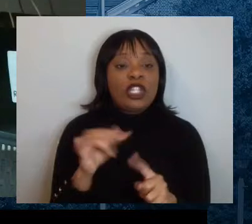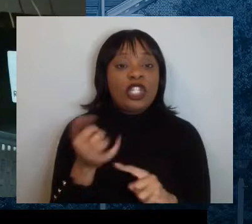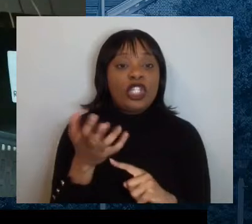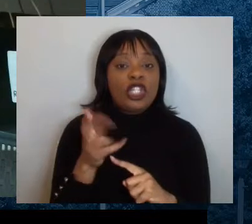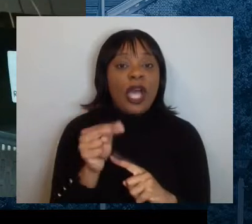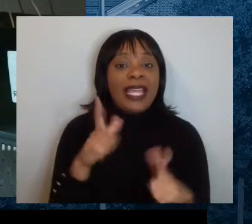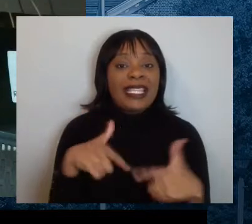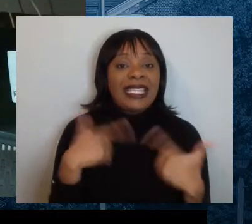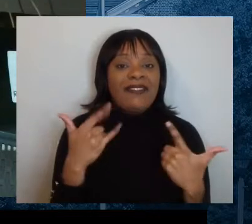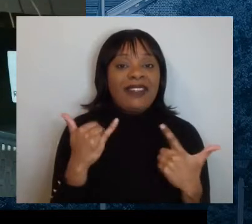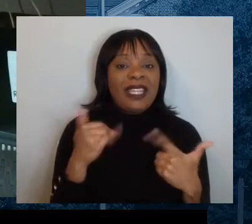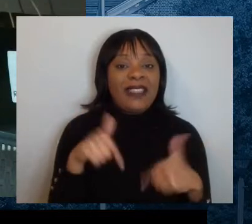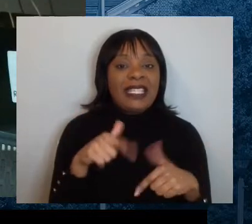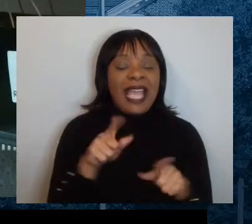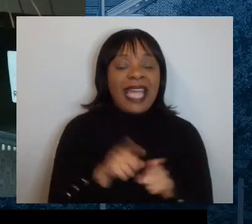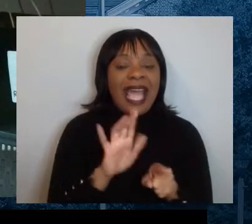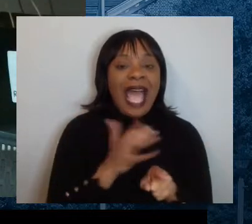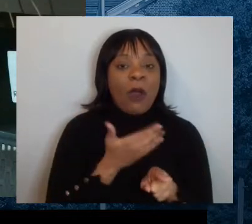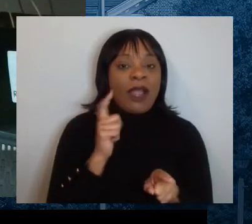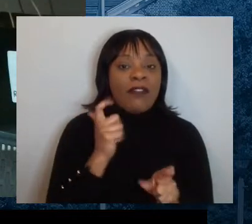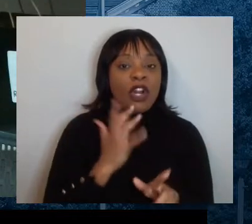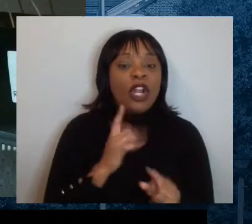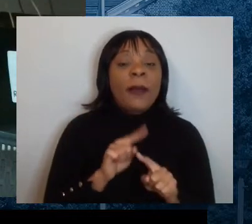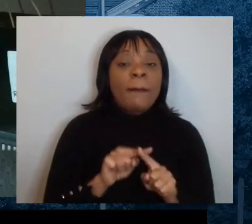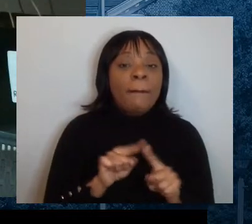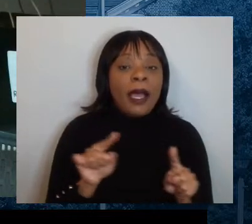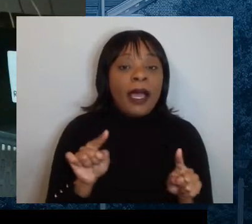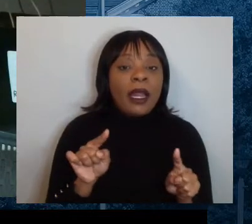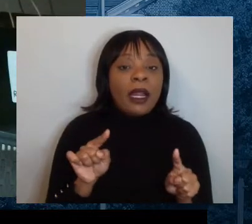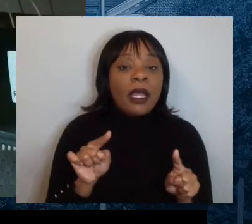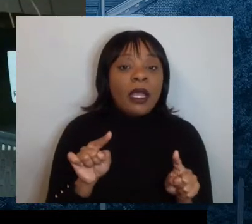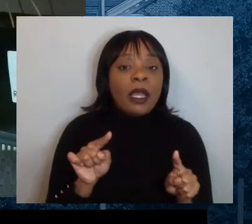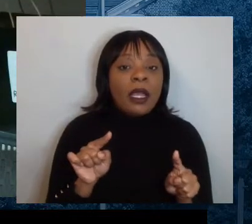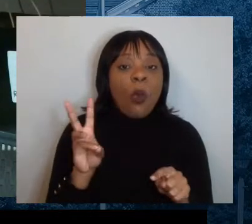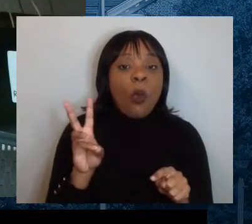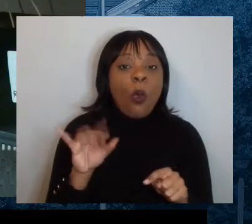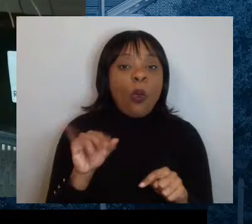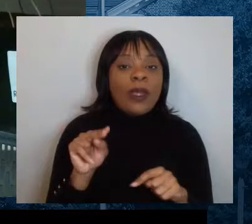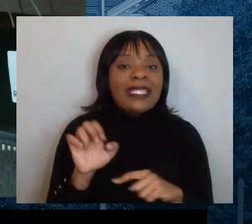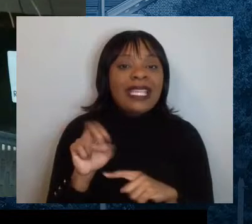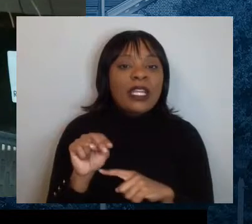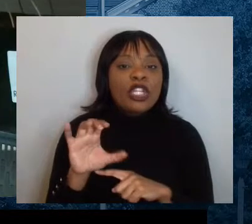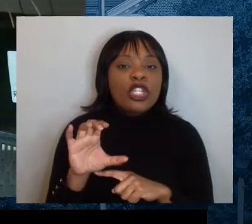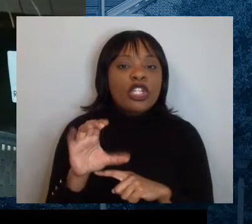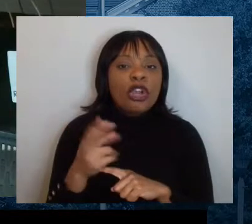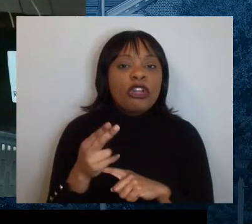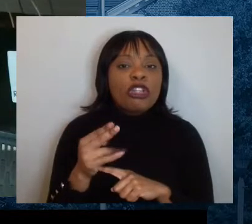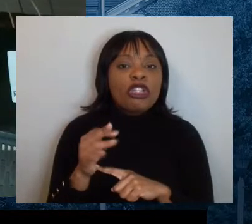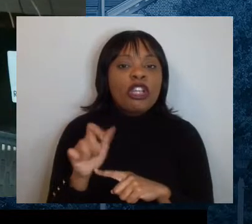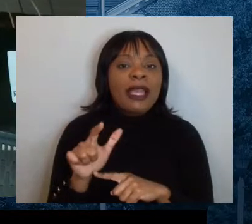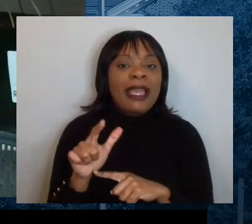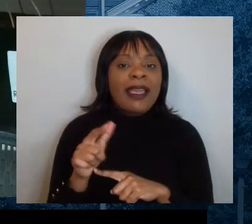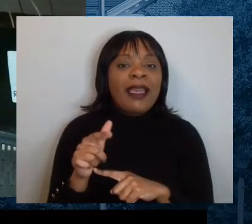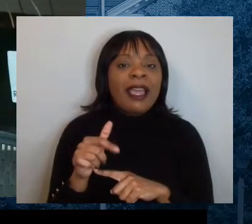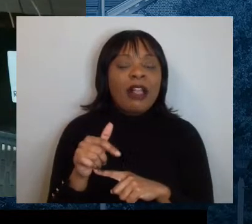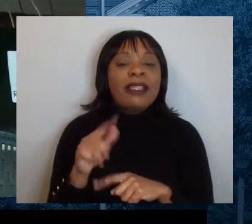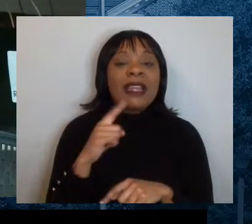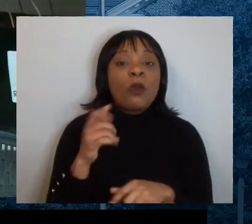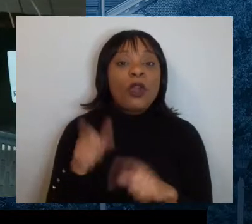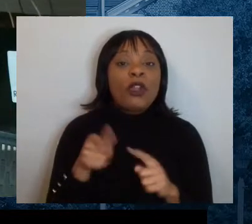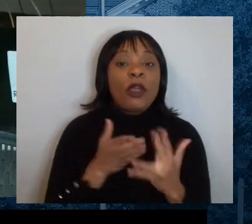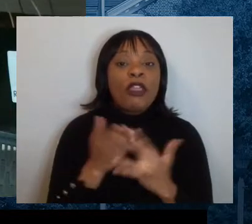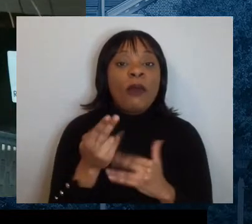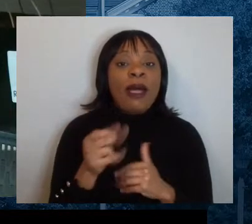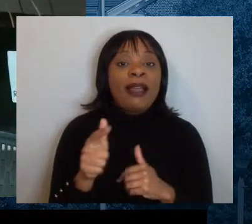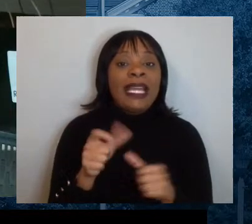governor. But Winston Churchill used to say, "When you're going through hell, keep going. When you're going through hell, keep